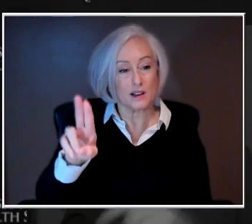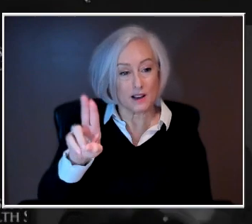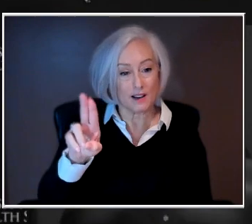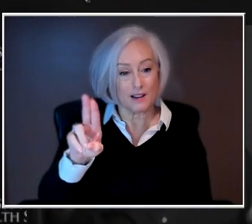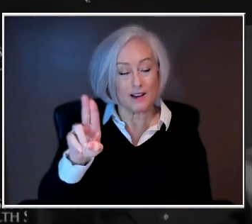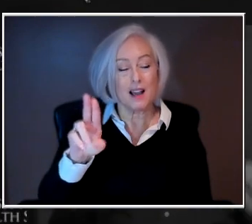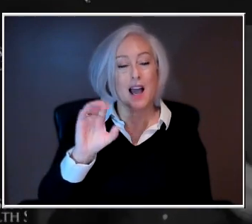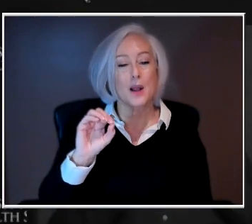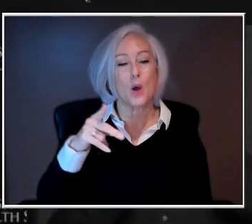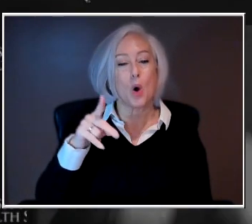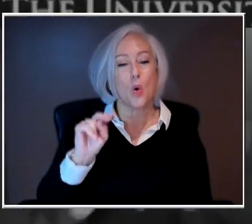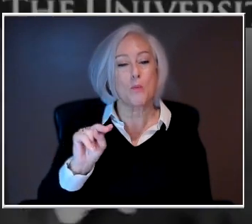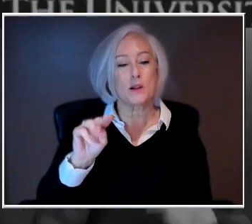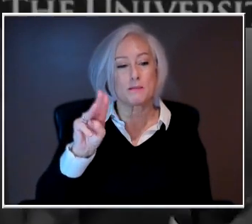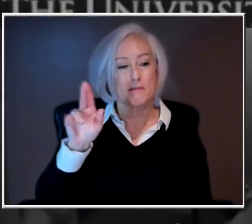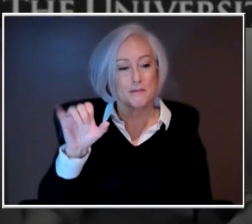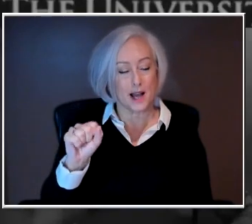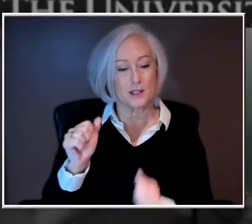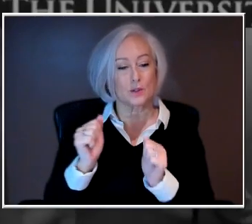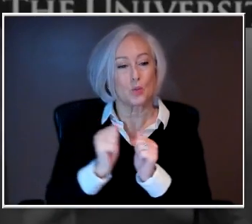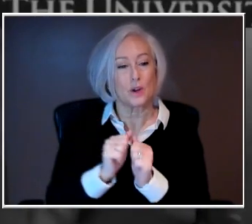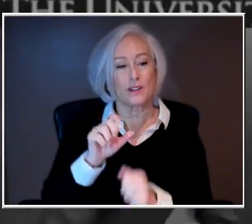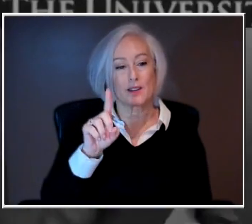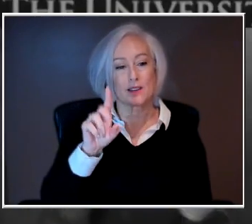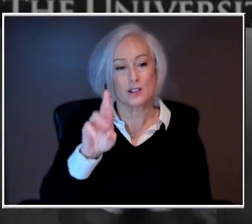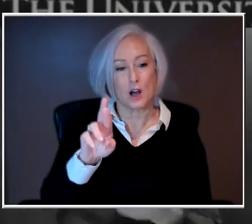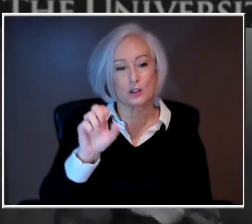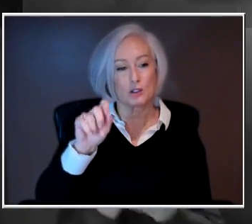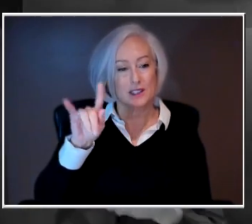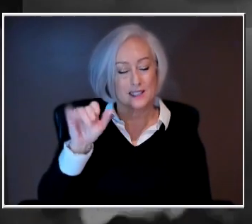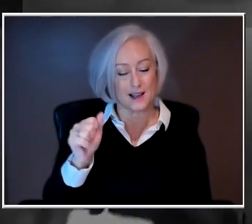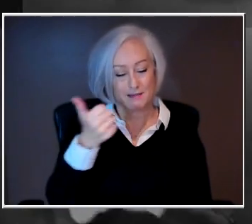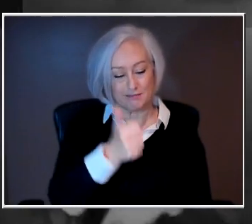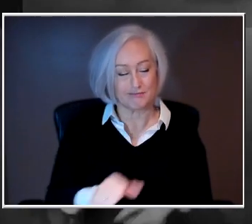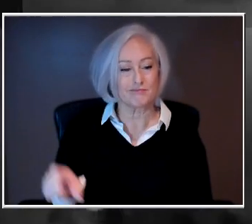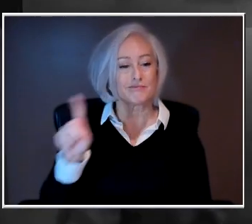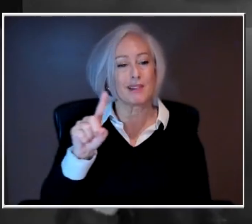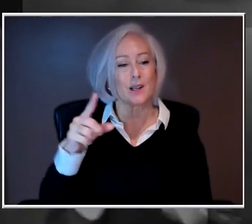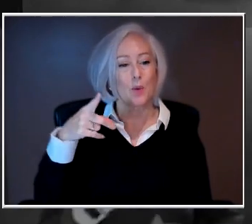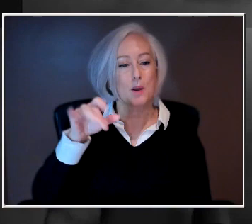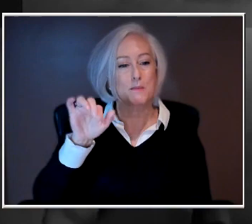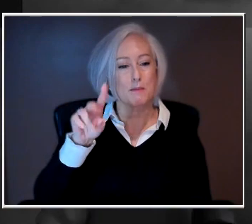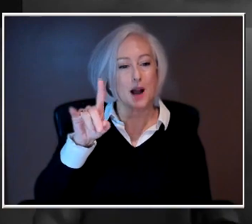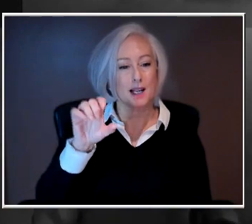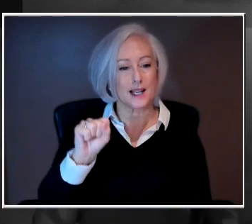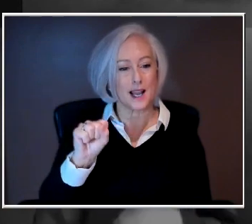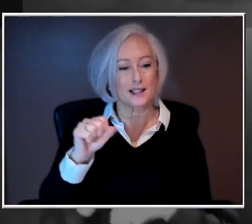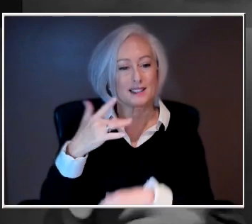Mics with Dr. Stites podcasts. Now everywhere podcasts are available.